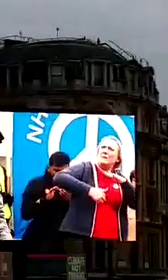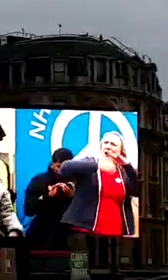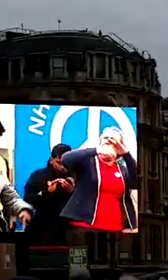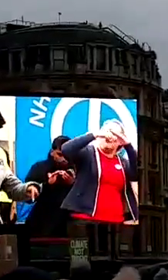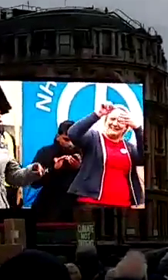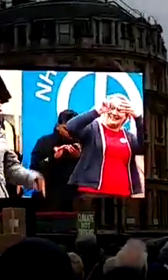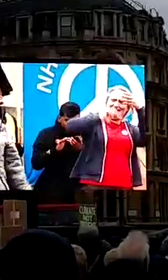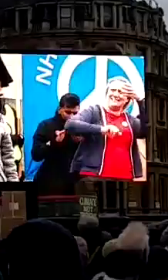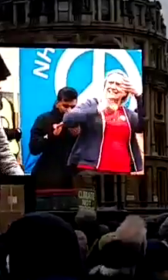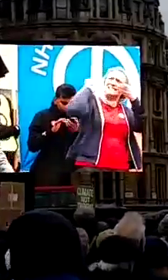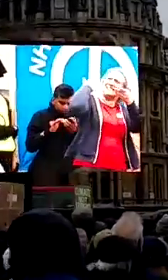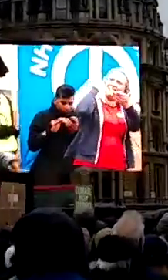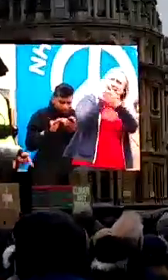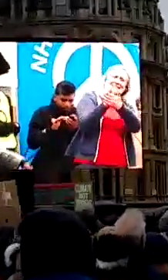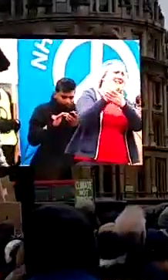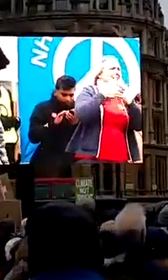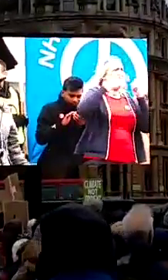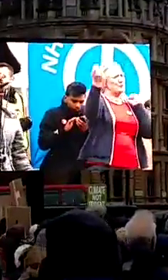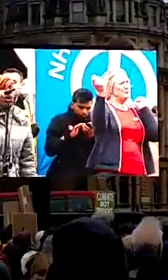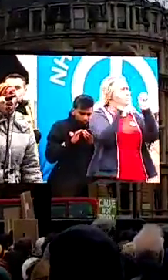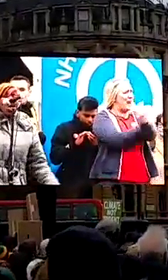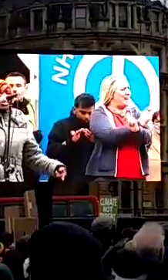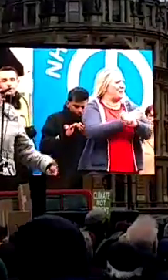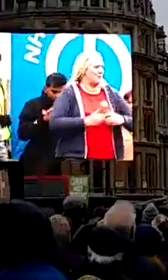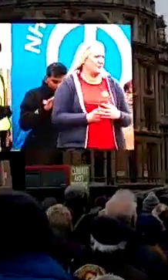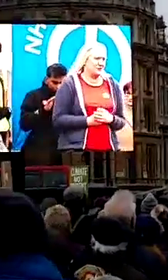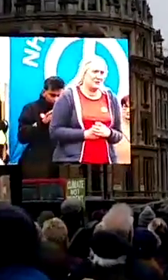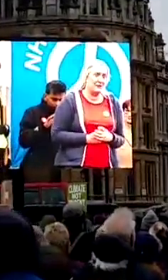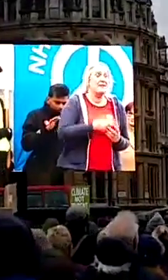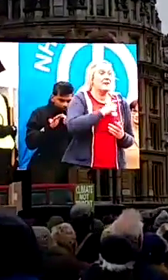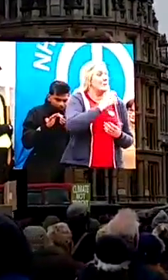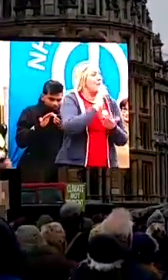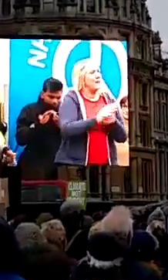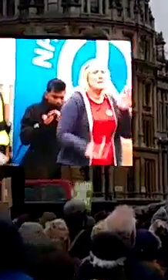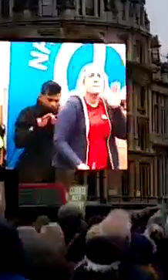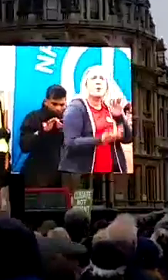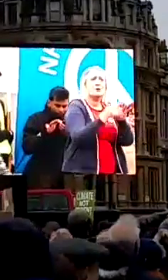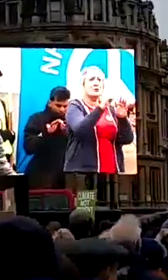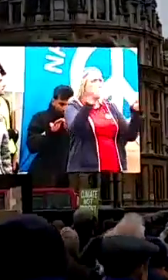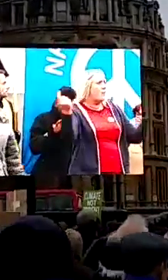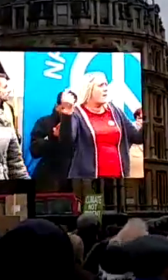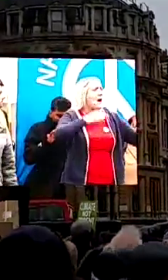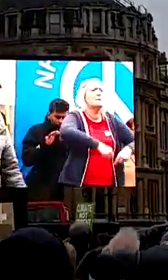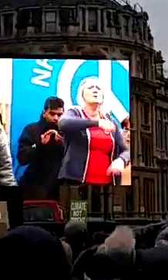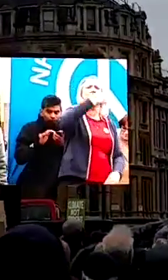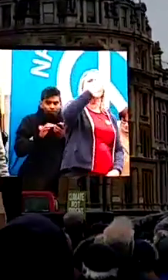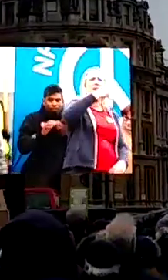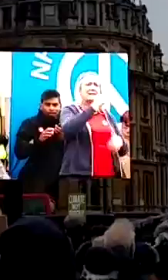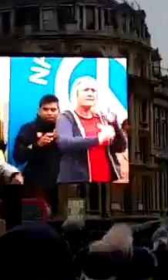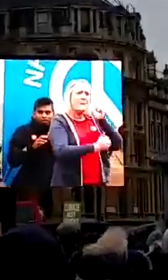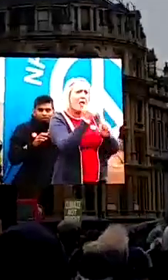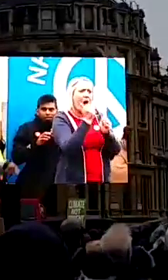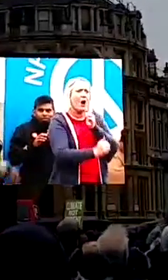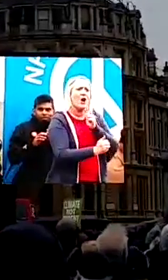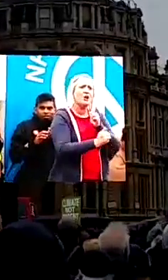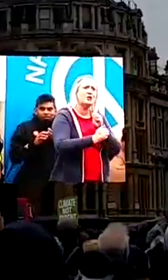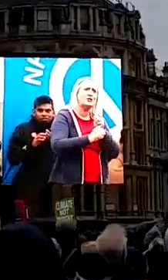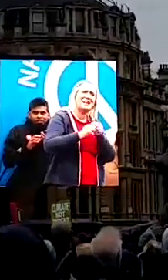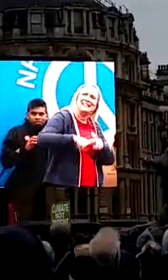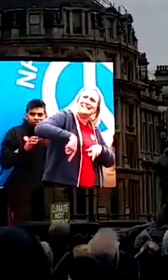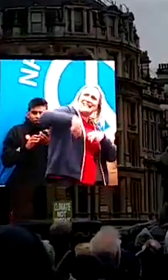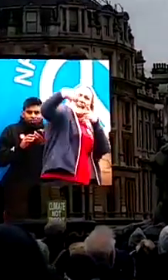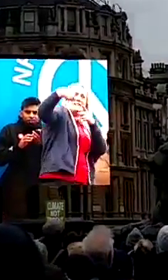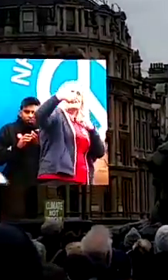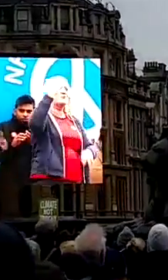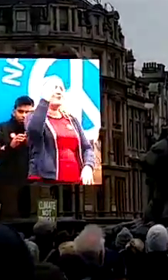And that's why it is vital that you come out on the 19th of March to the Stand Up to Racism demo, and to the